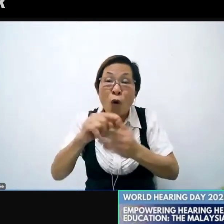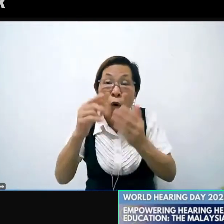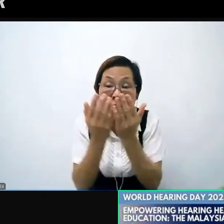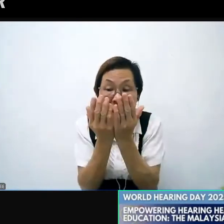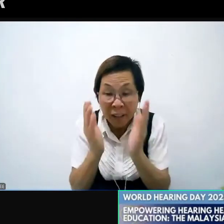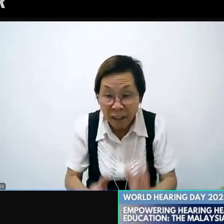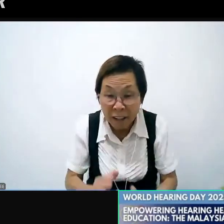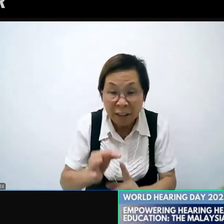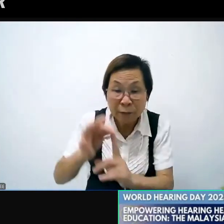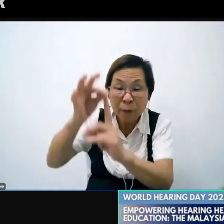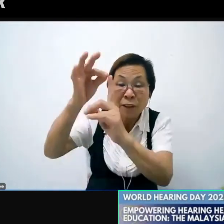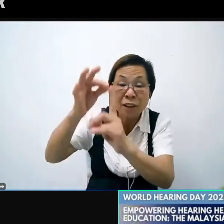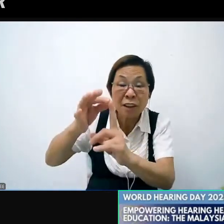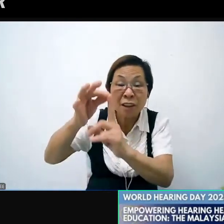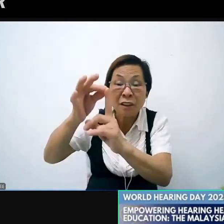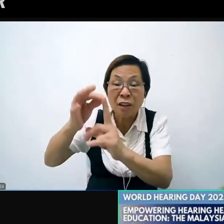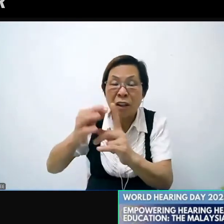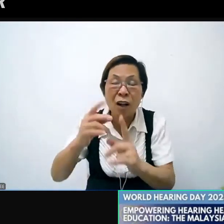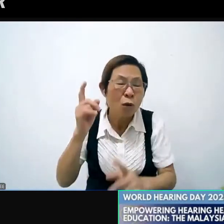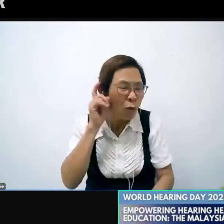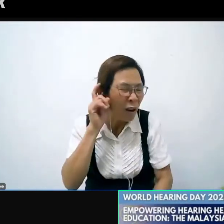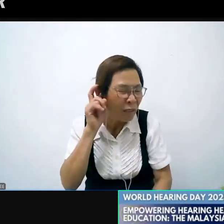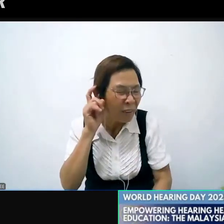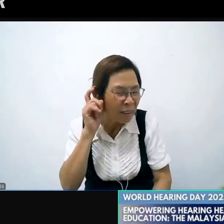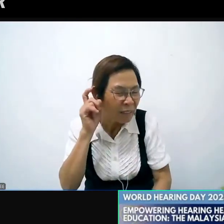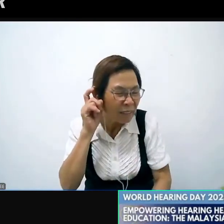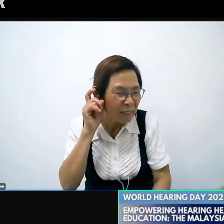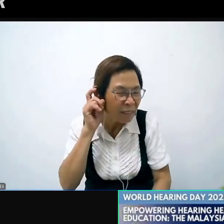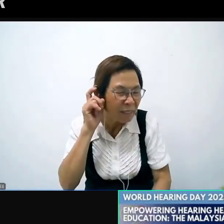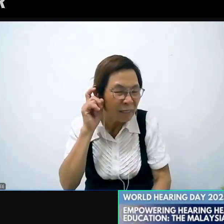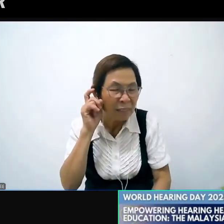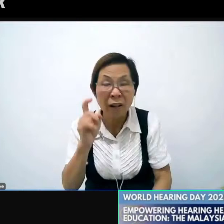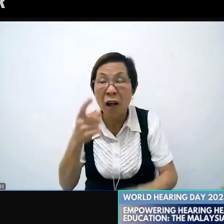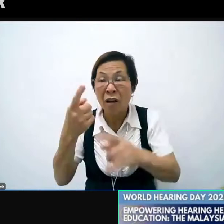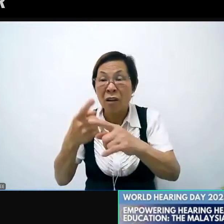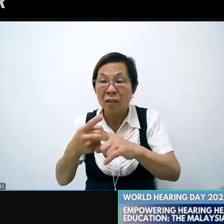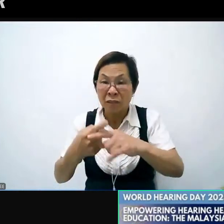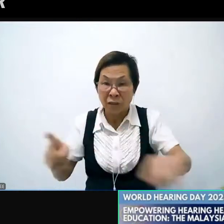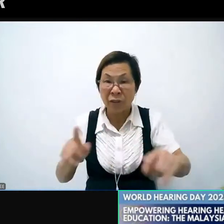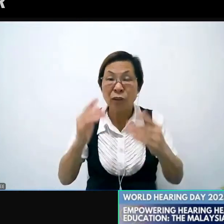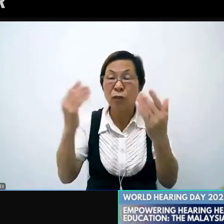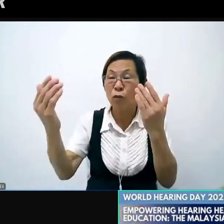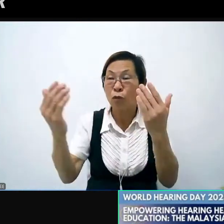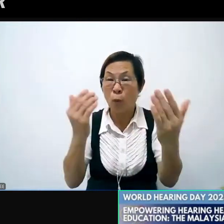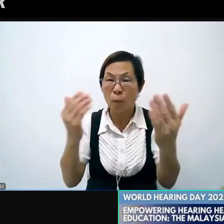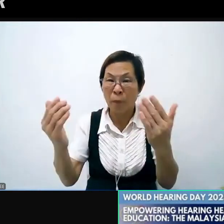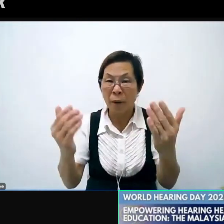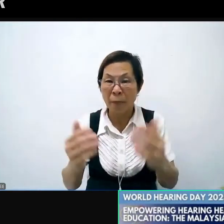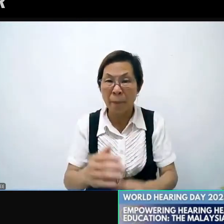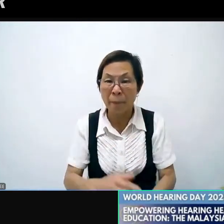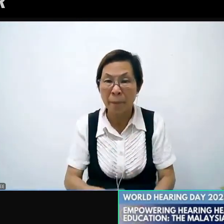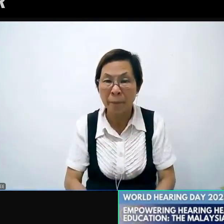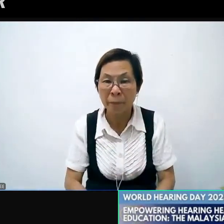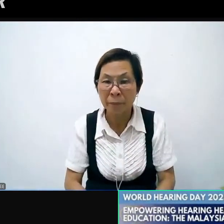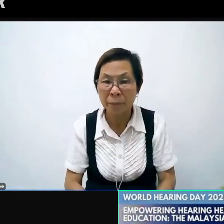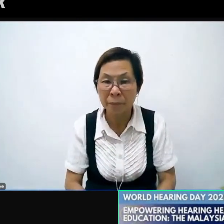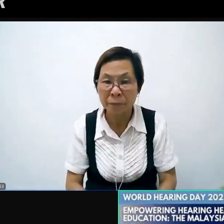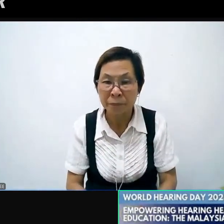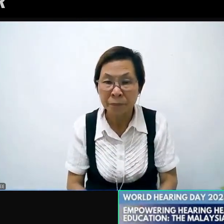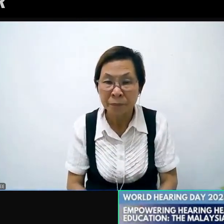for those who wearing hearing aids or hearing devices. That's different compared to students that not wearing any device.